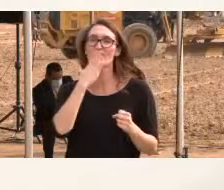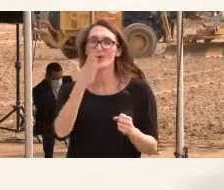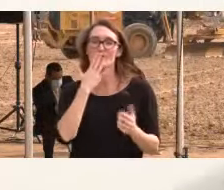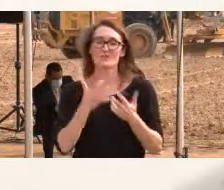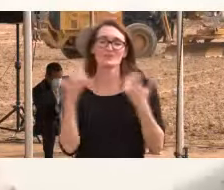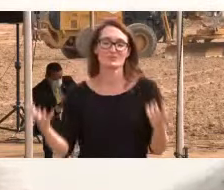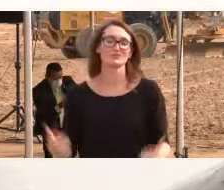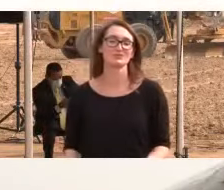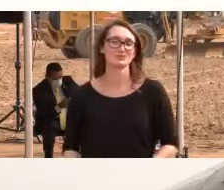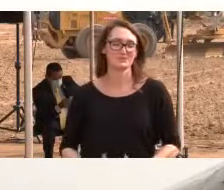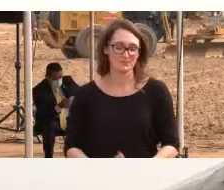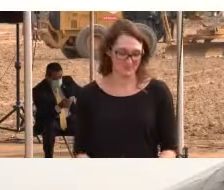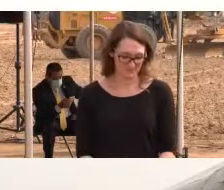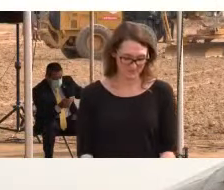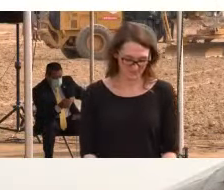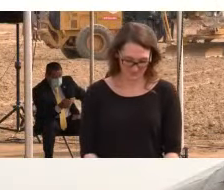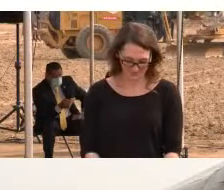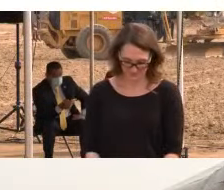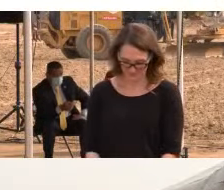much.